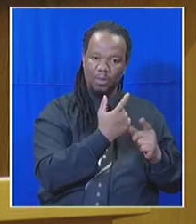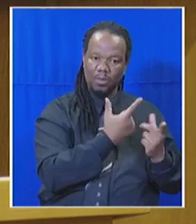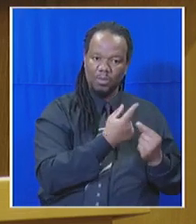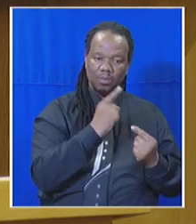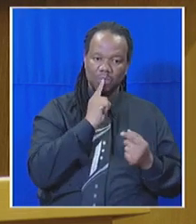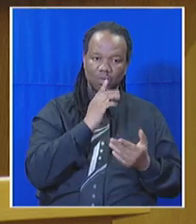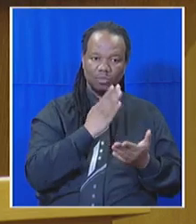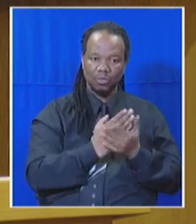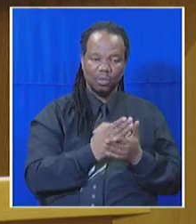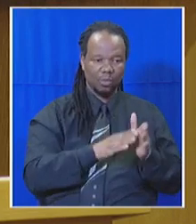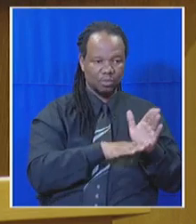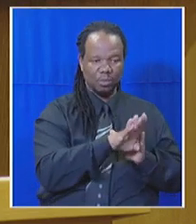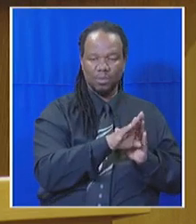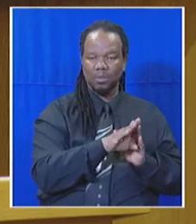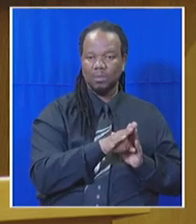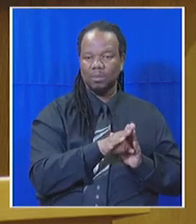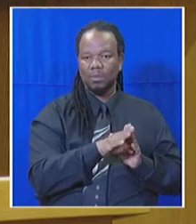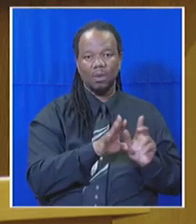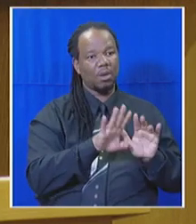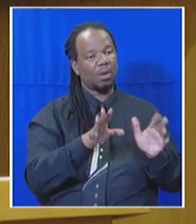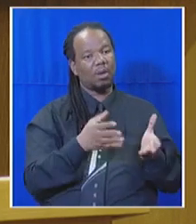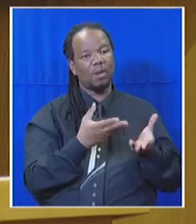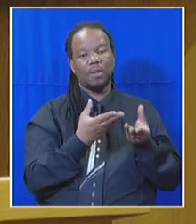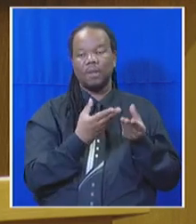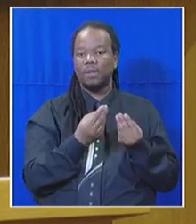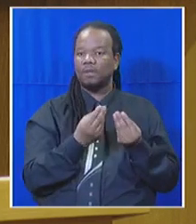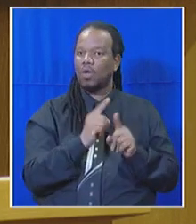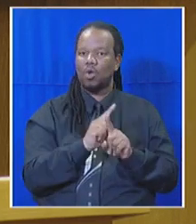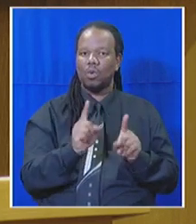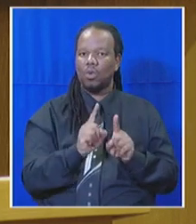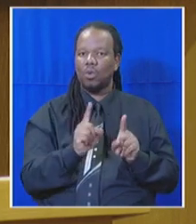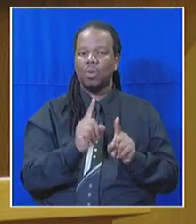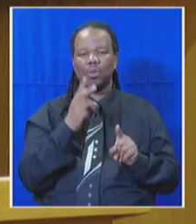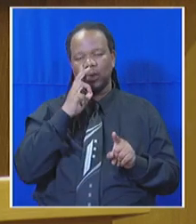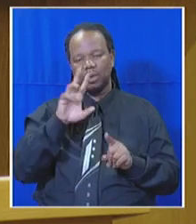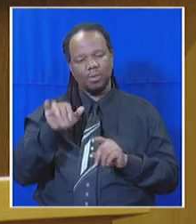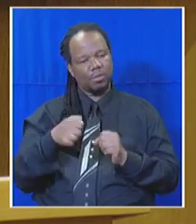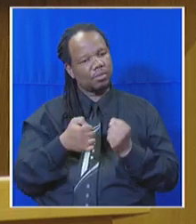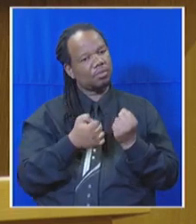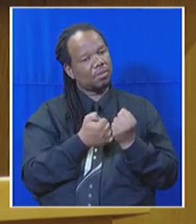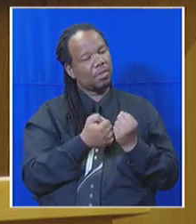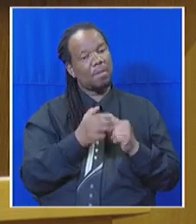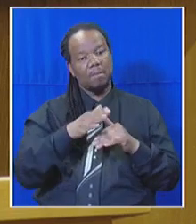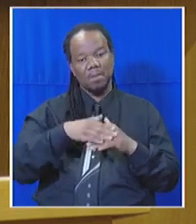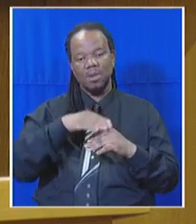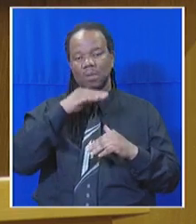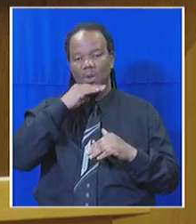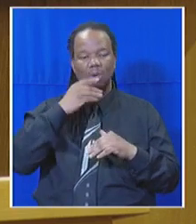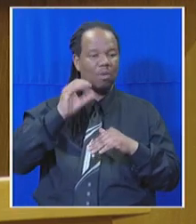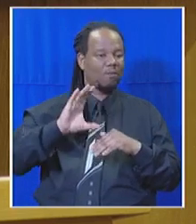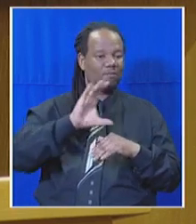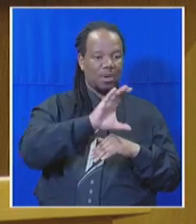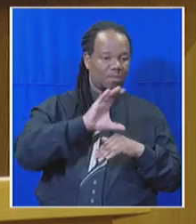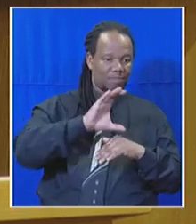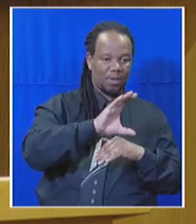success. So it's no easy task to determine which or all should receive support for the request for additional funds. The committee was